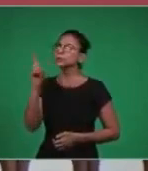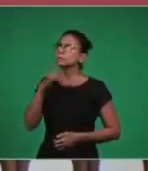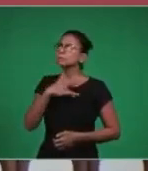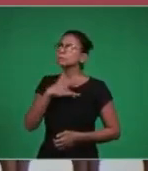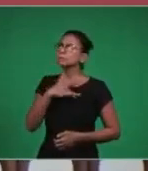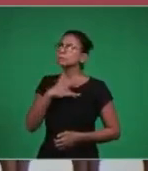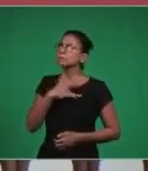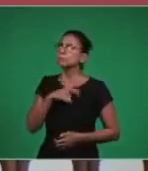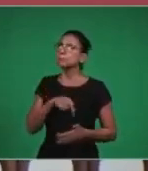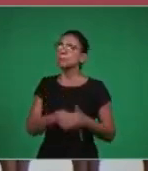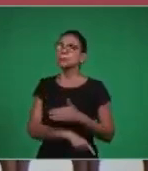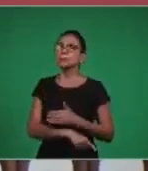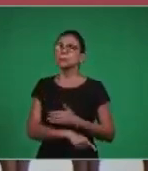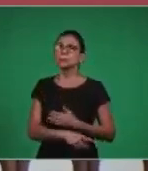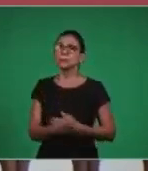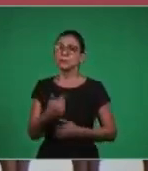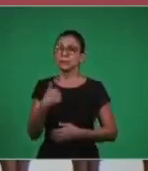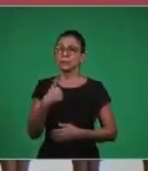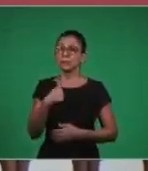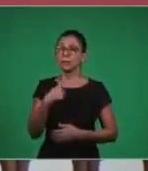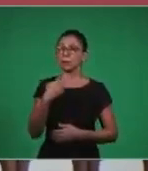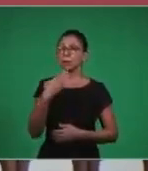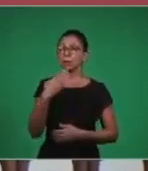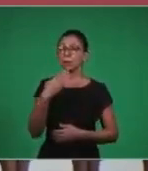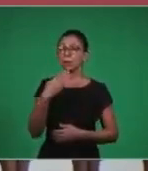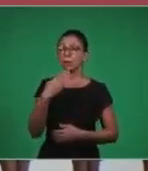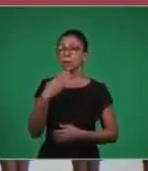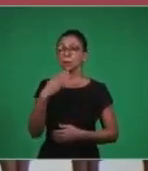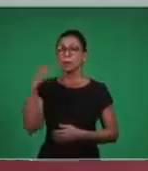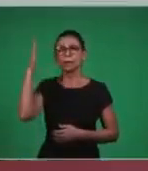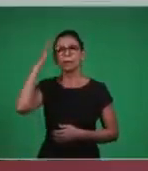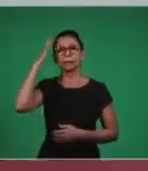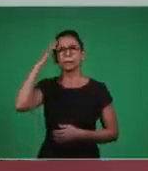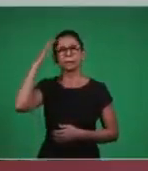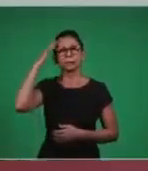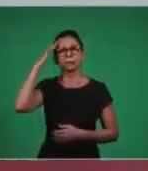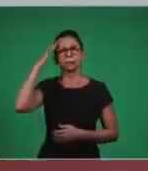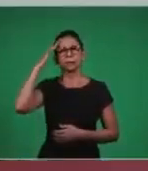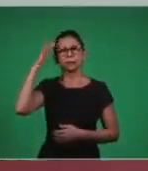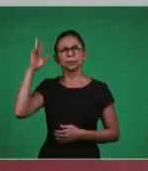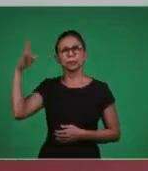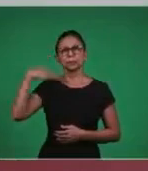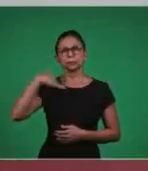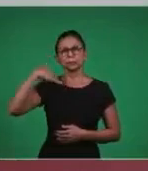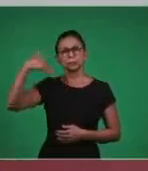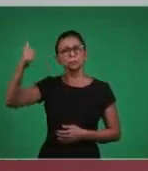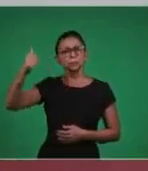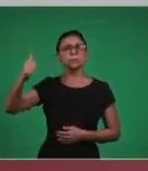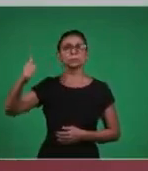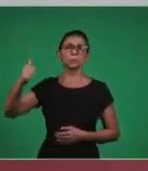way, and I was able to understand from early age the call of the Lord for my life.